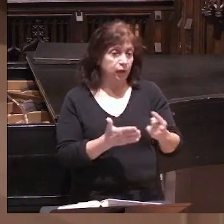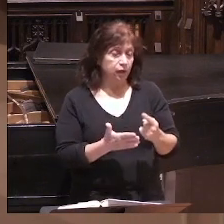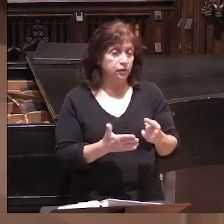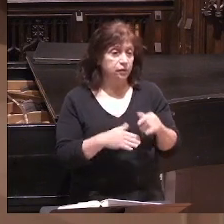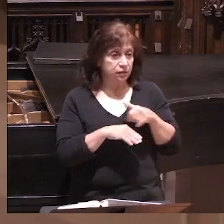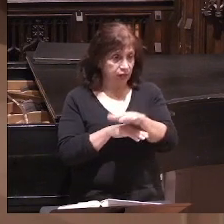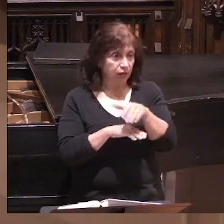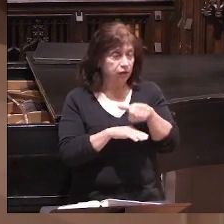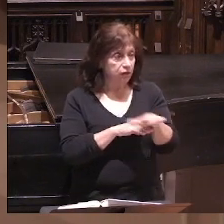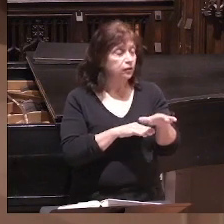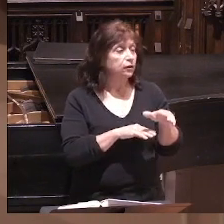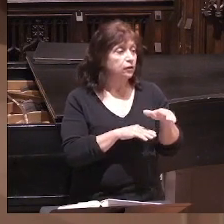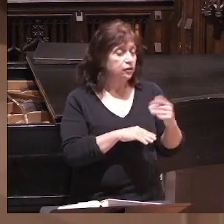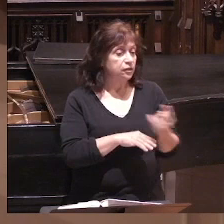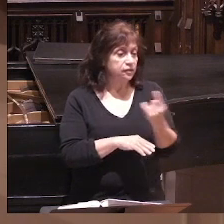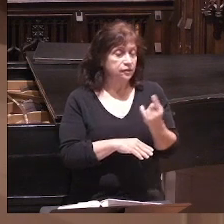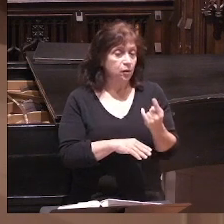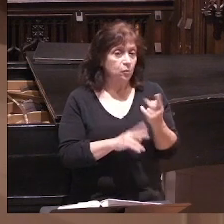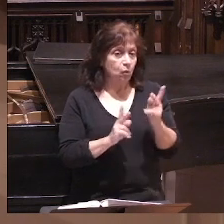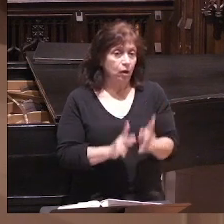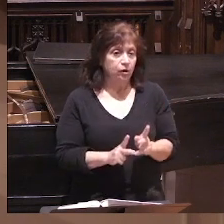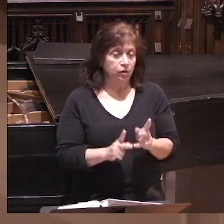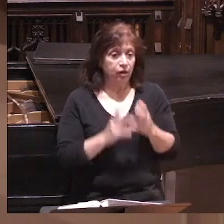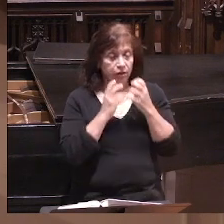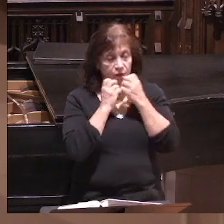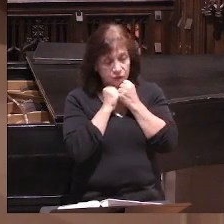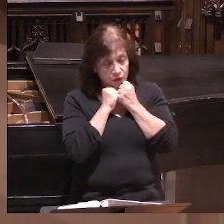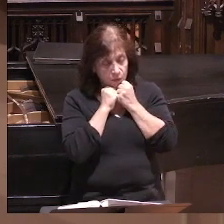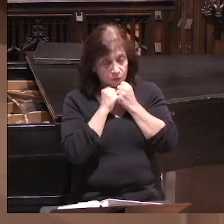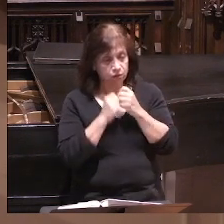that means a lot to me.